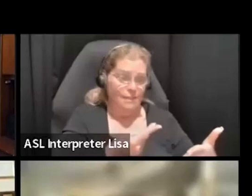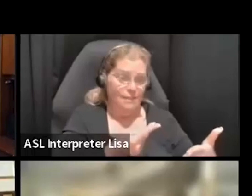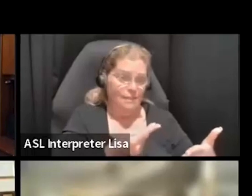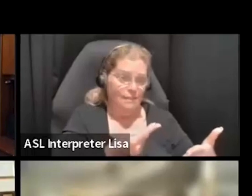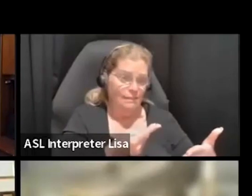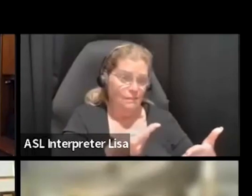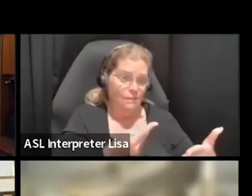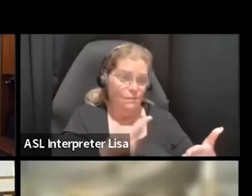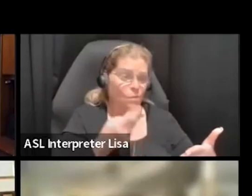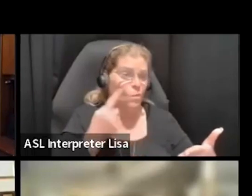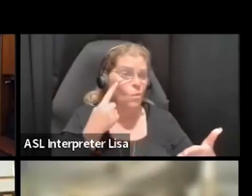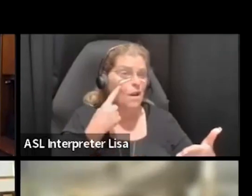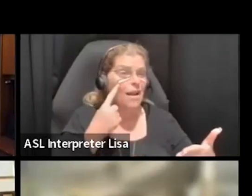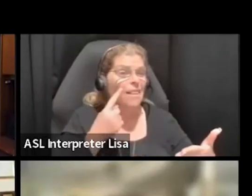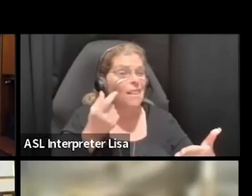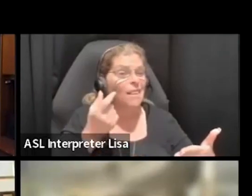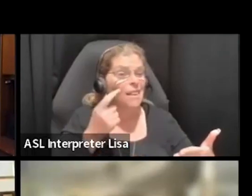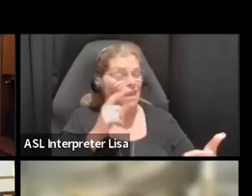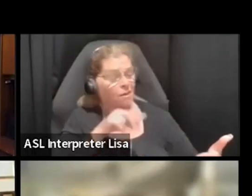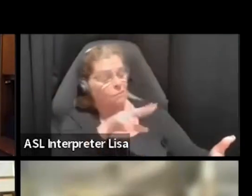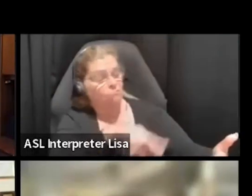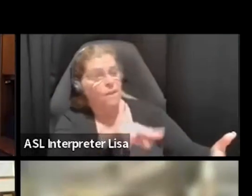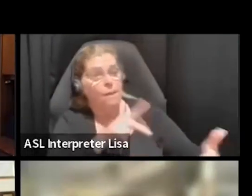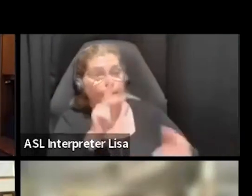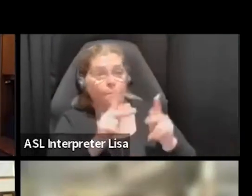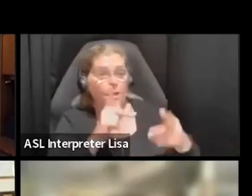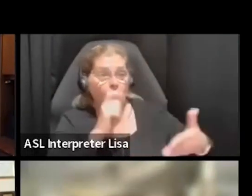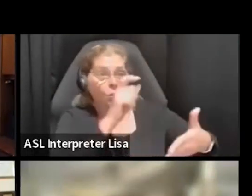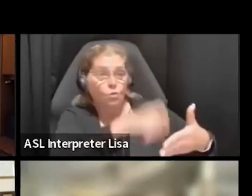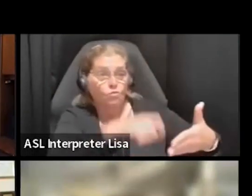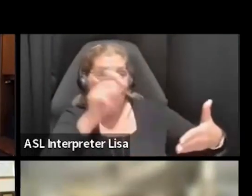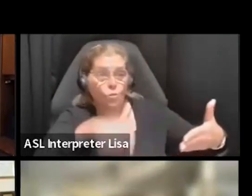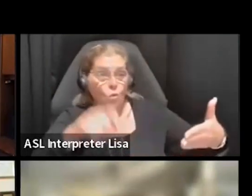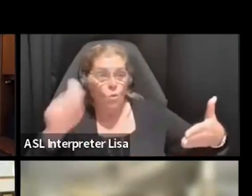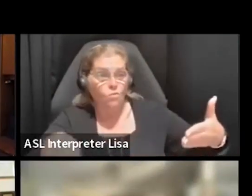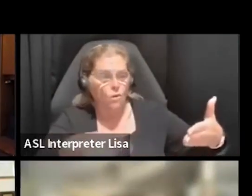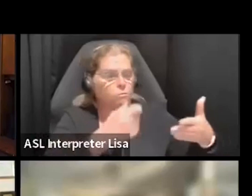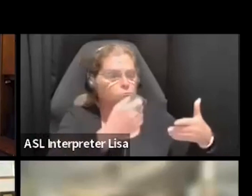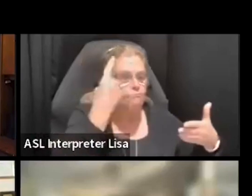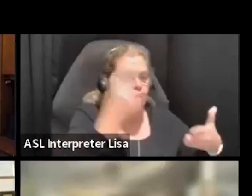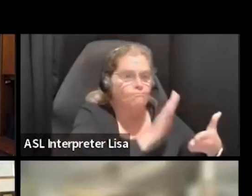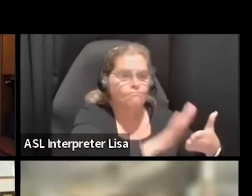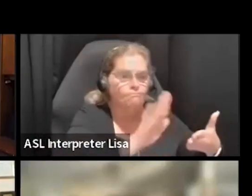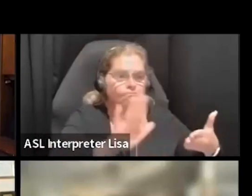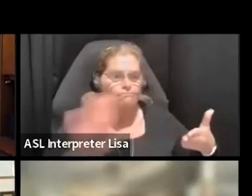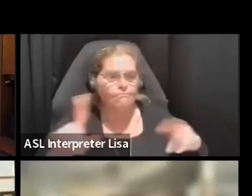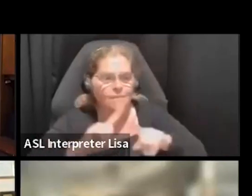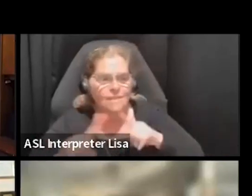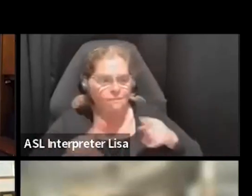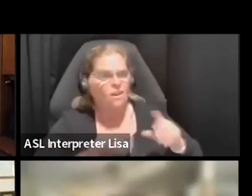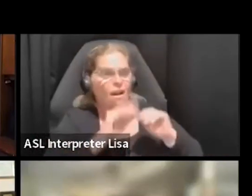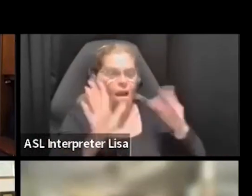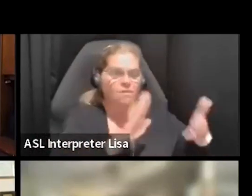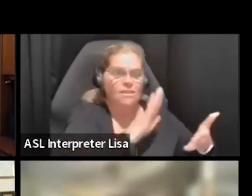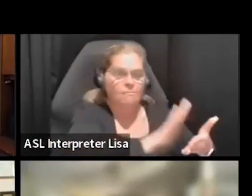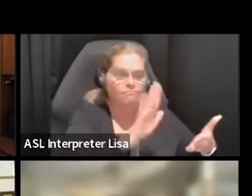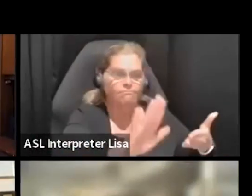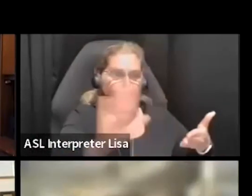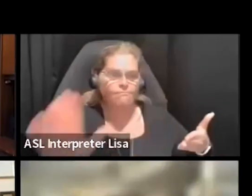very different levels of understanding and very different resources available to